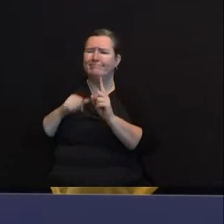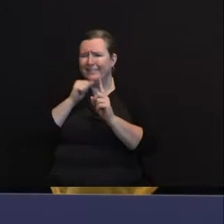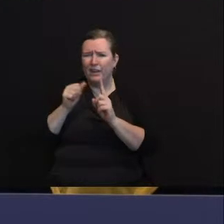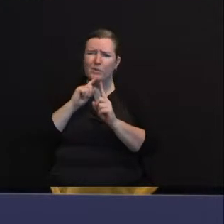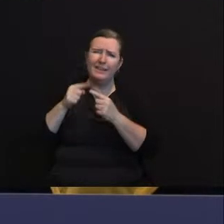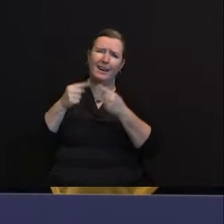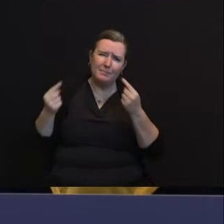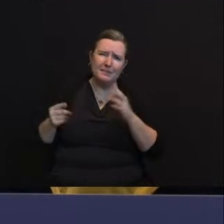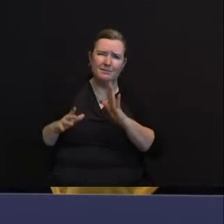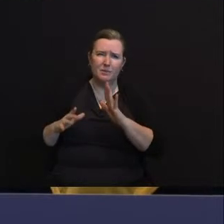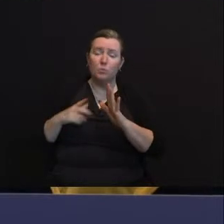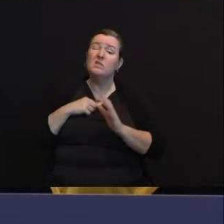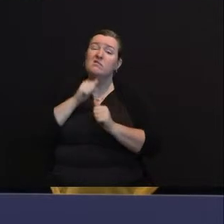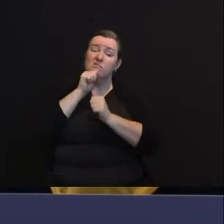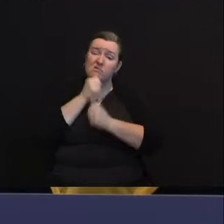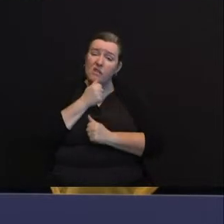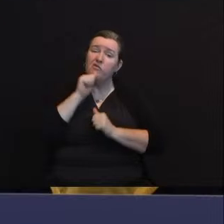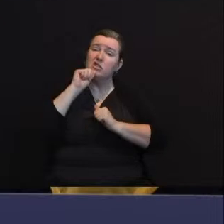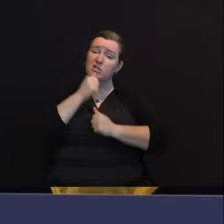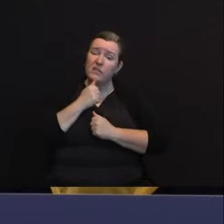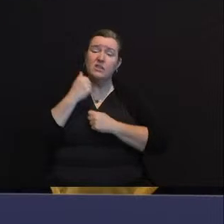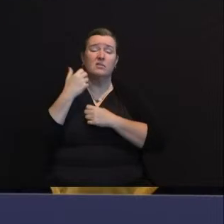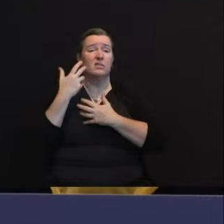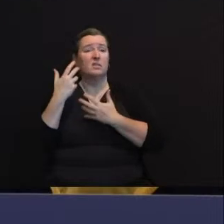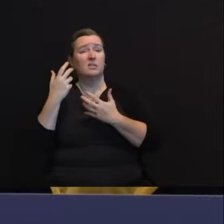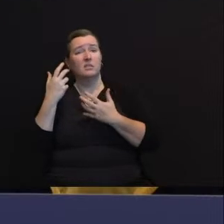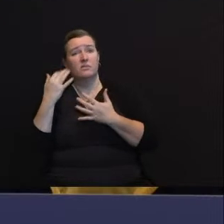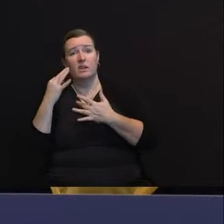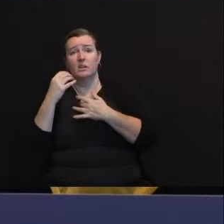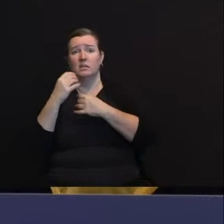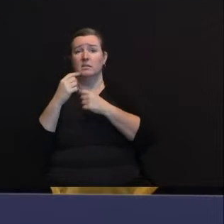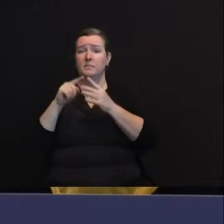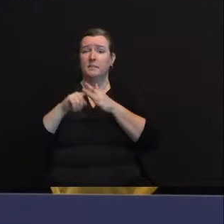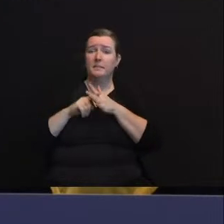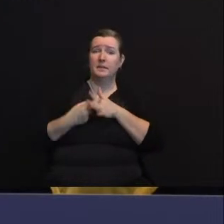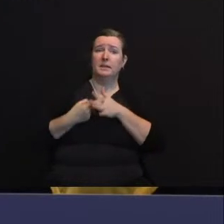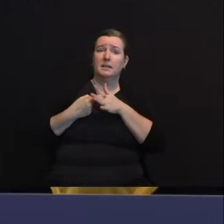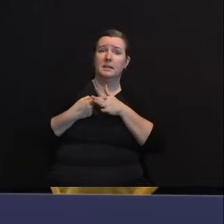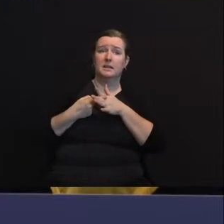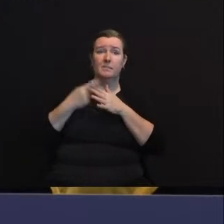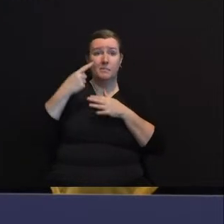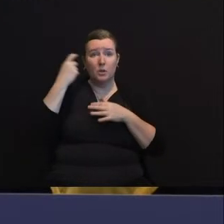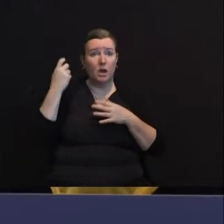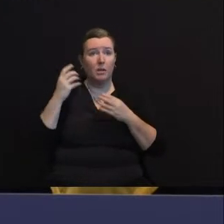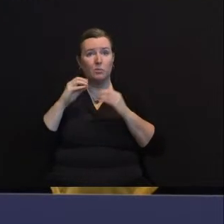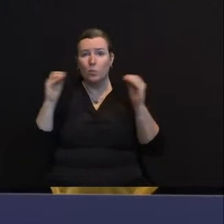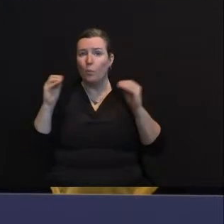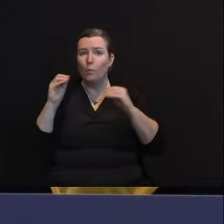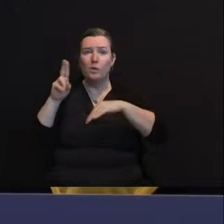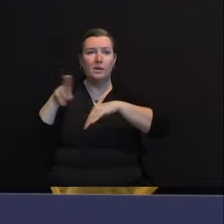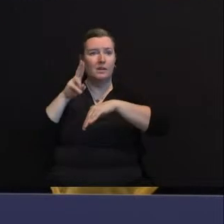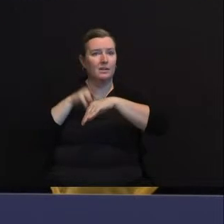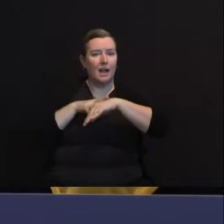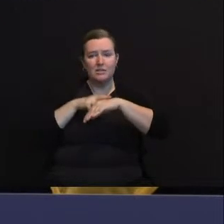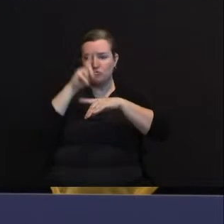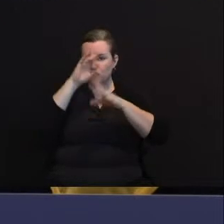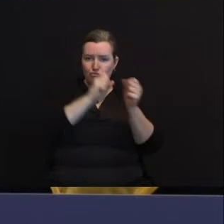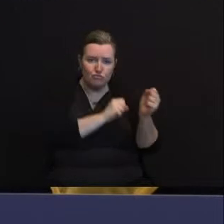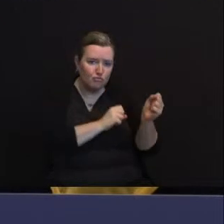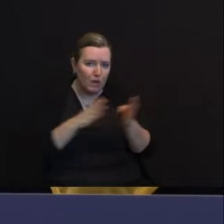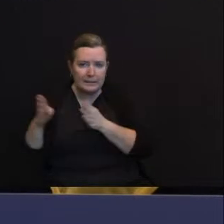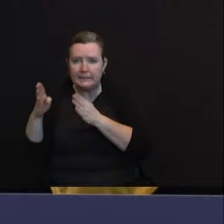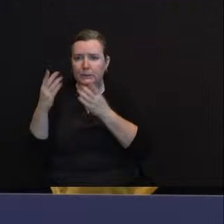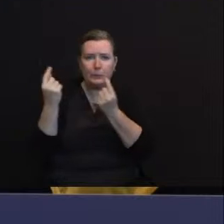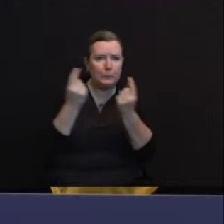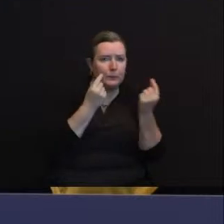suffered from the get-go with the absence of a national strategy, a national